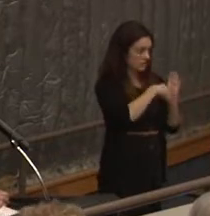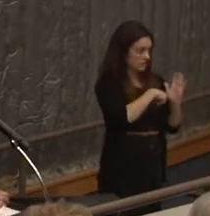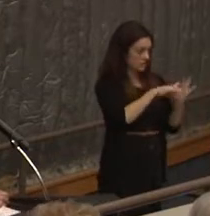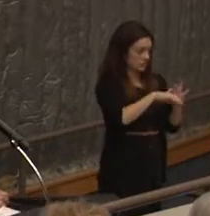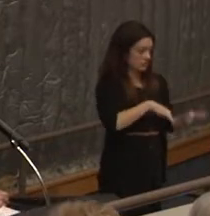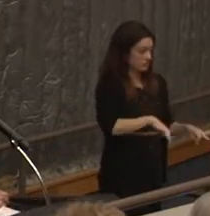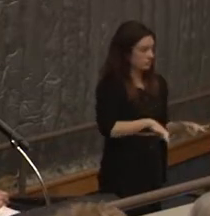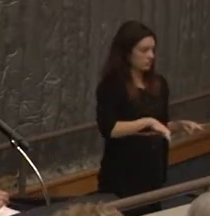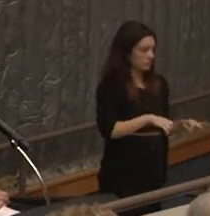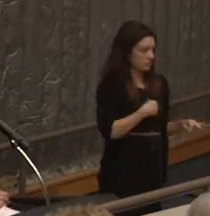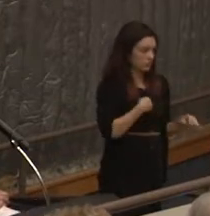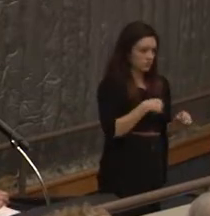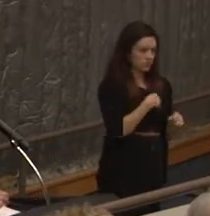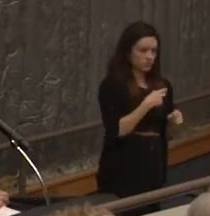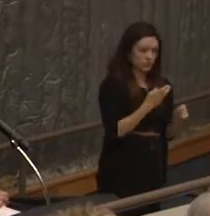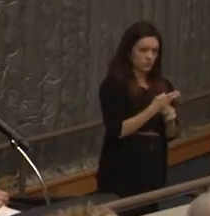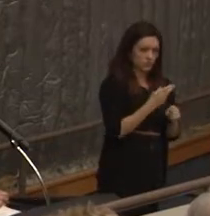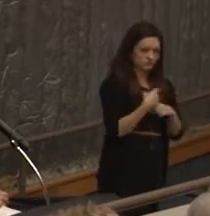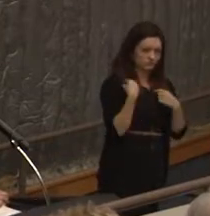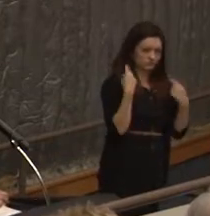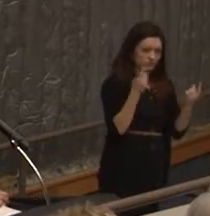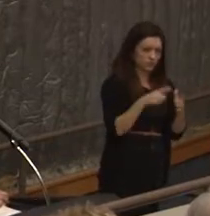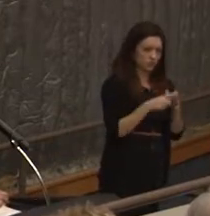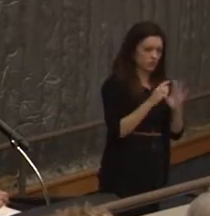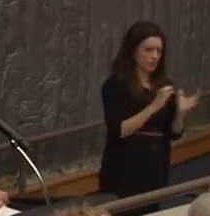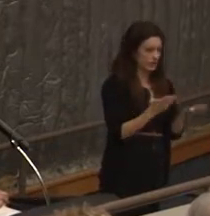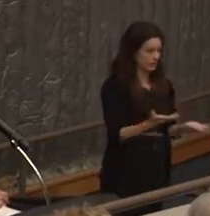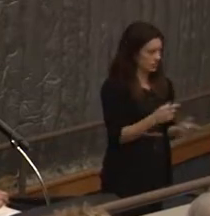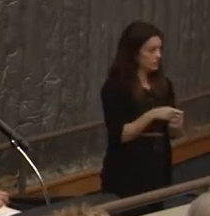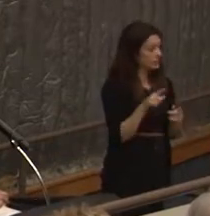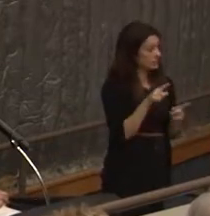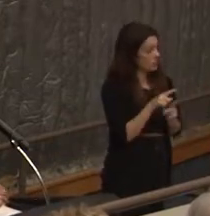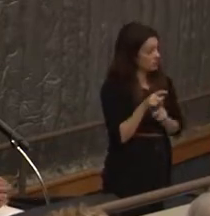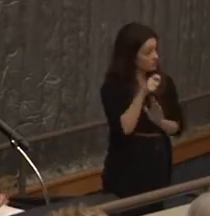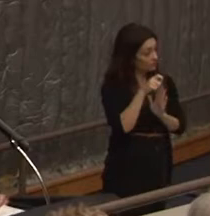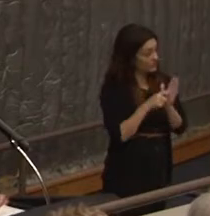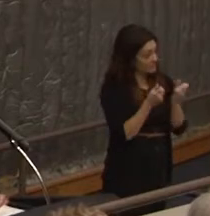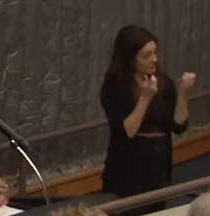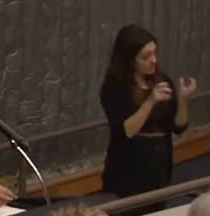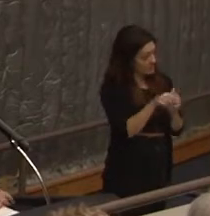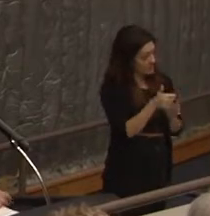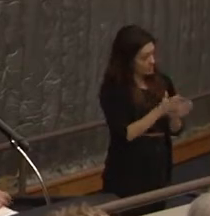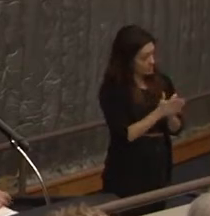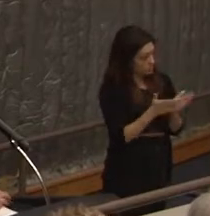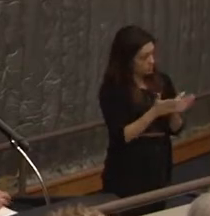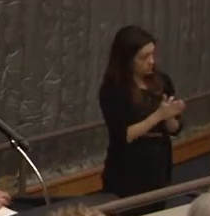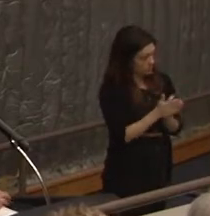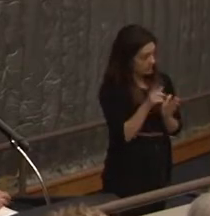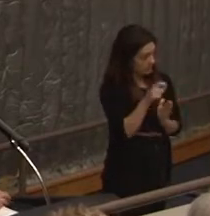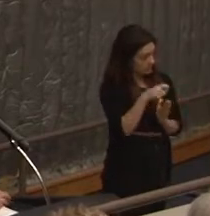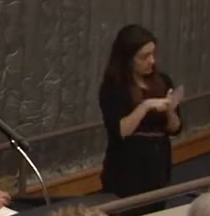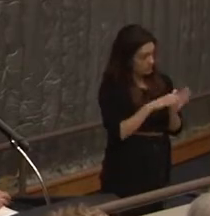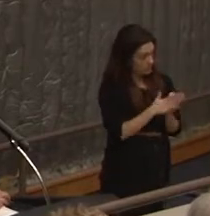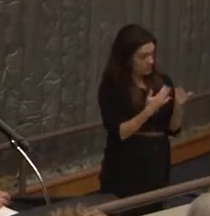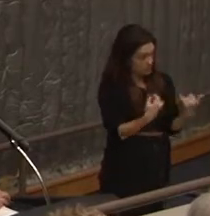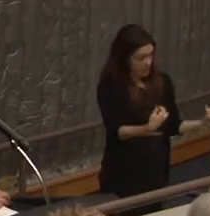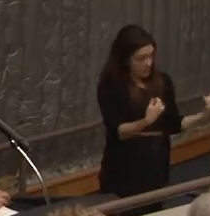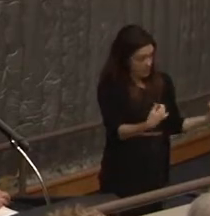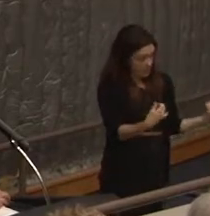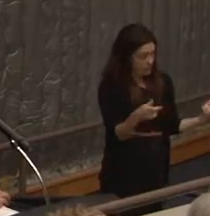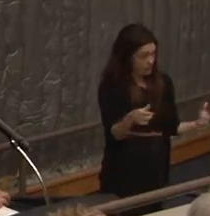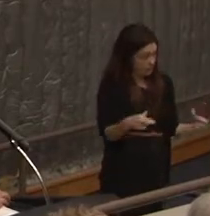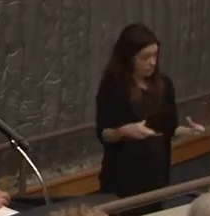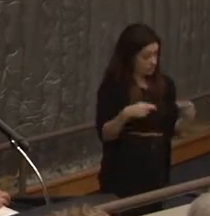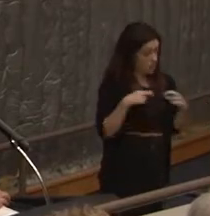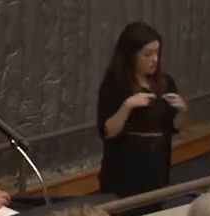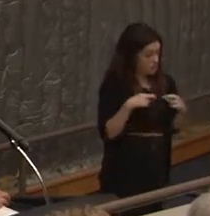right? But he's also written many other books. He's writing a book now since he's retired,